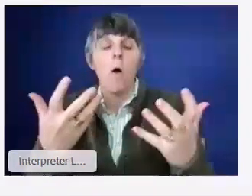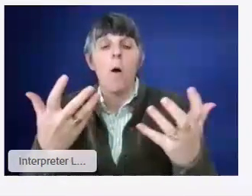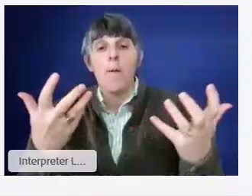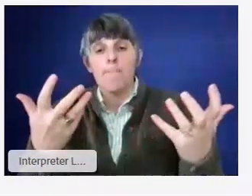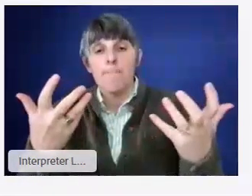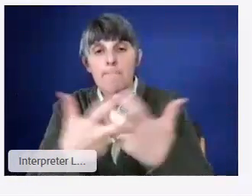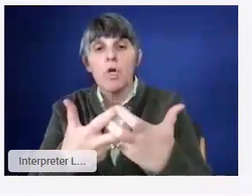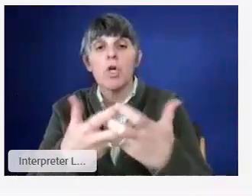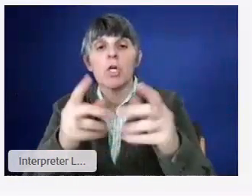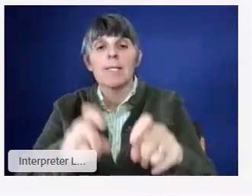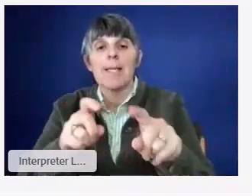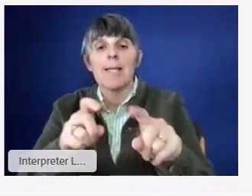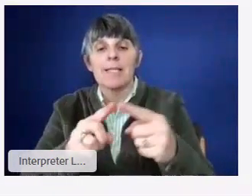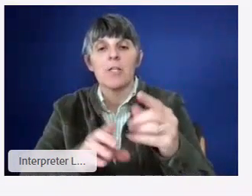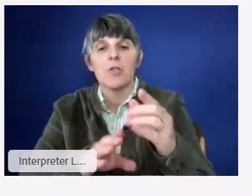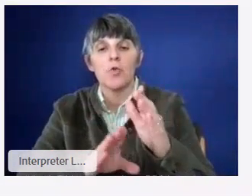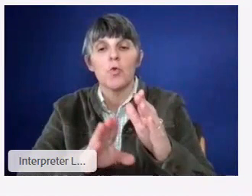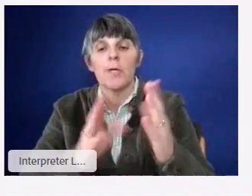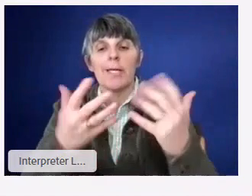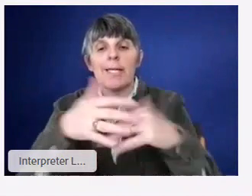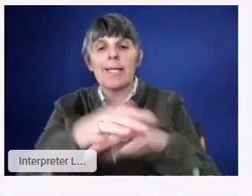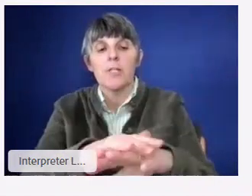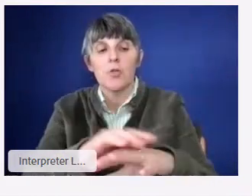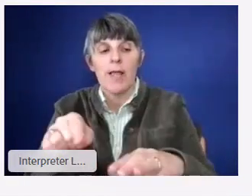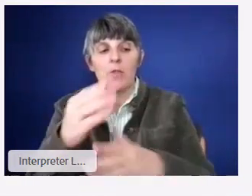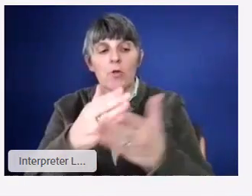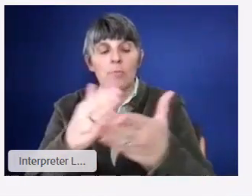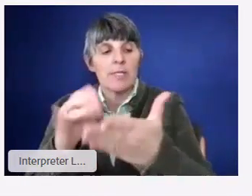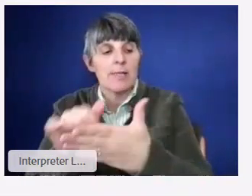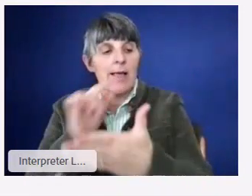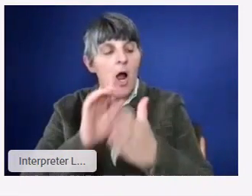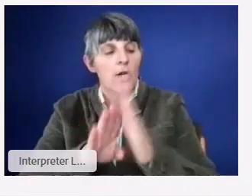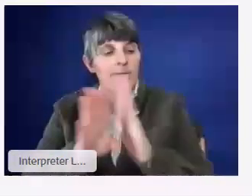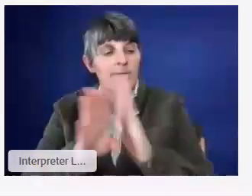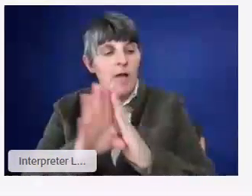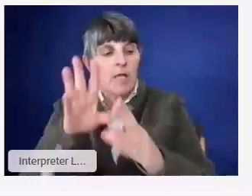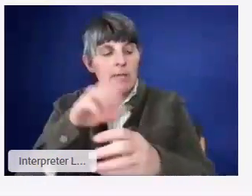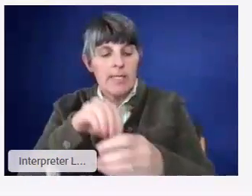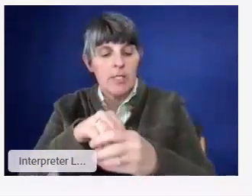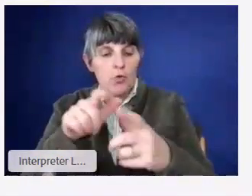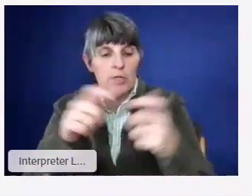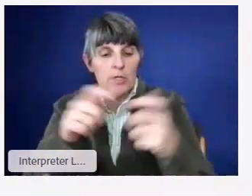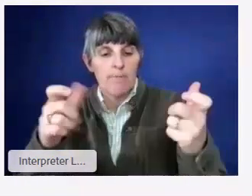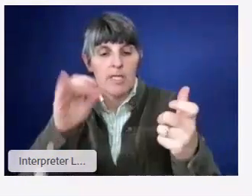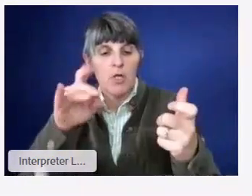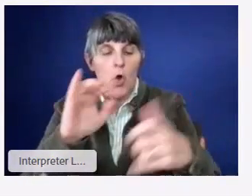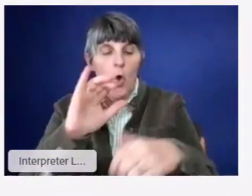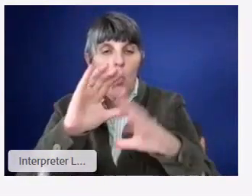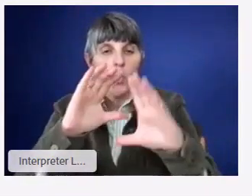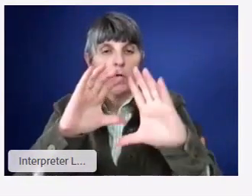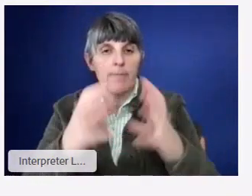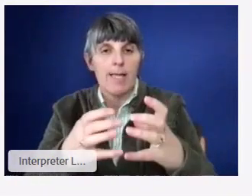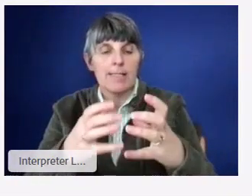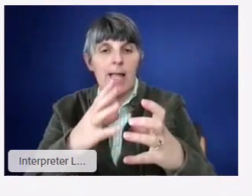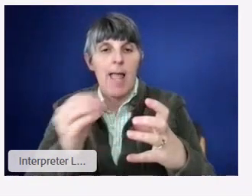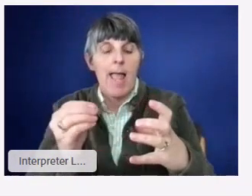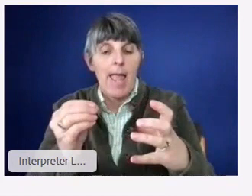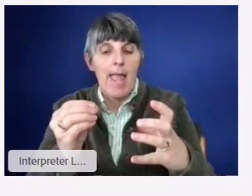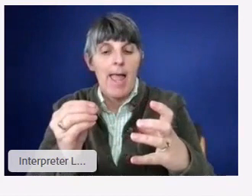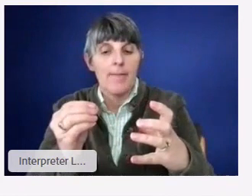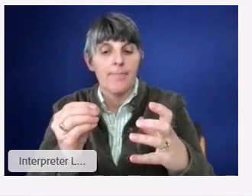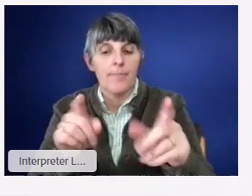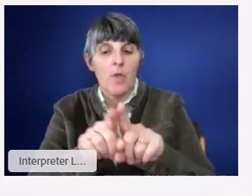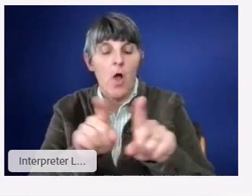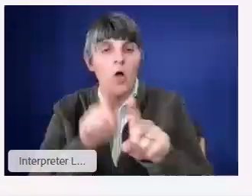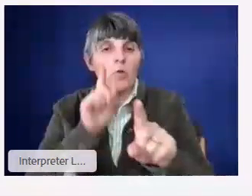to integrate those pieces that are developed into the big code base, and also to